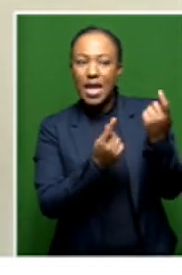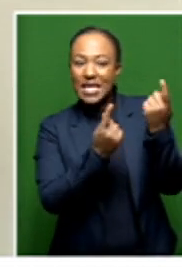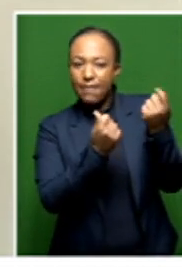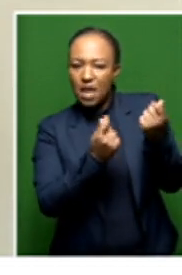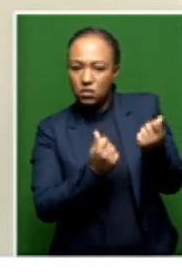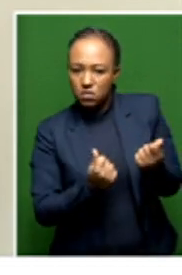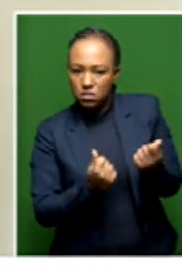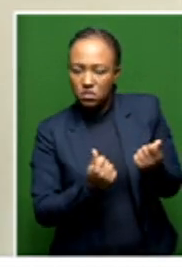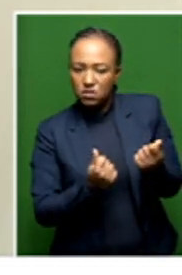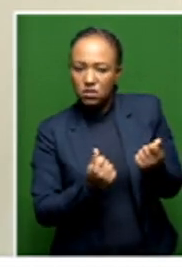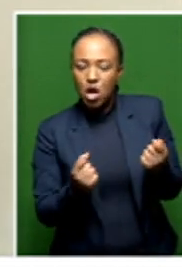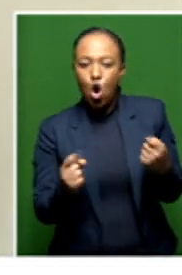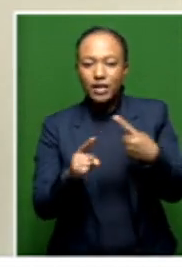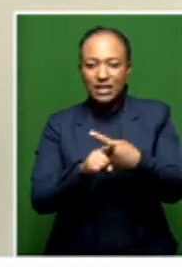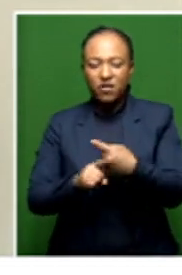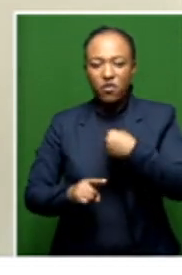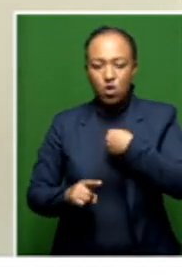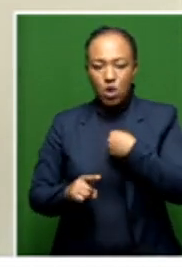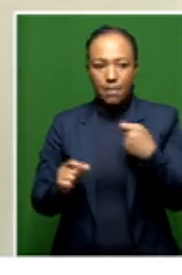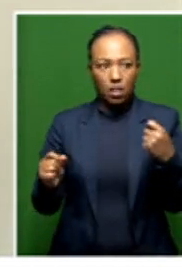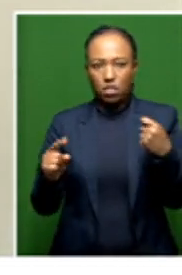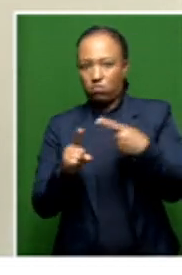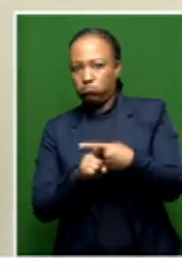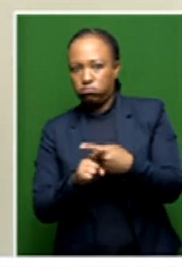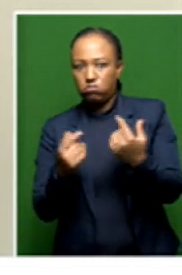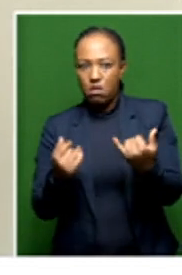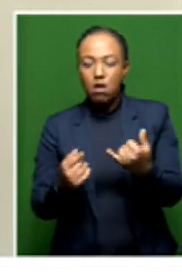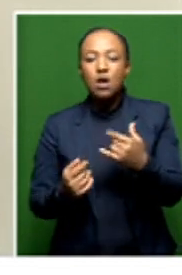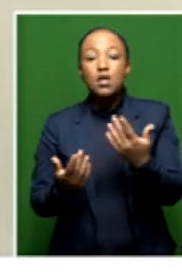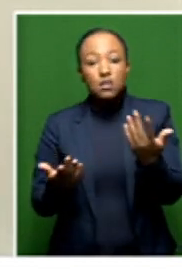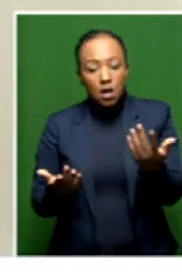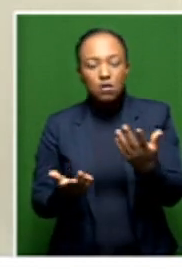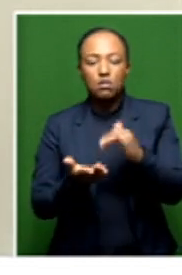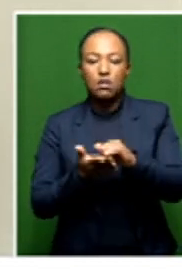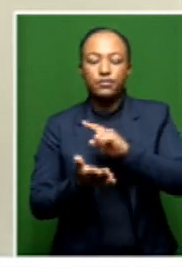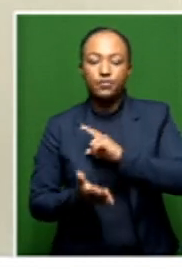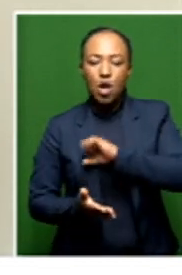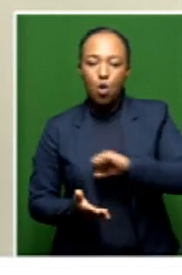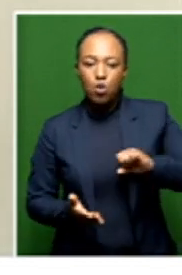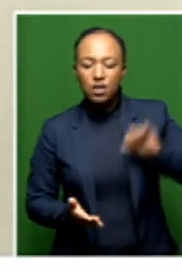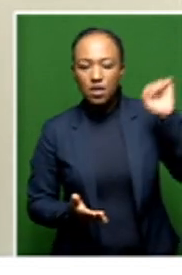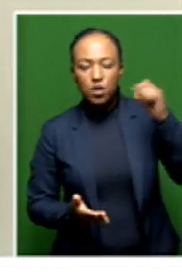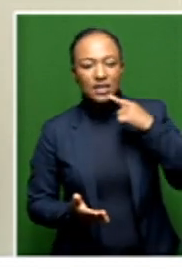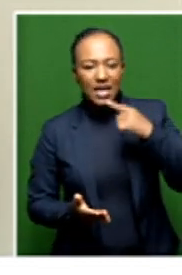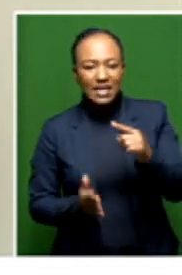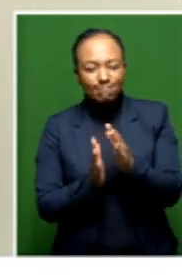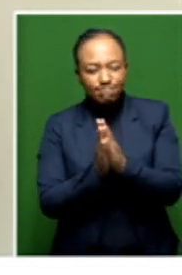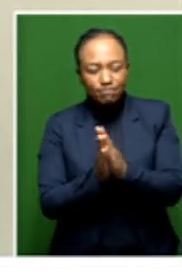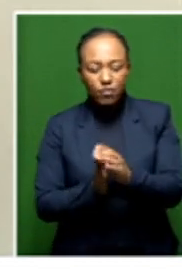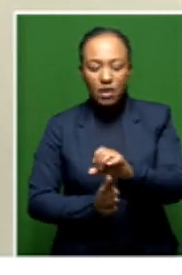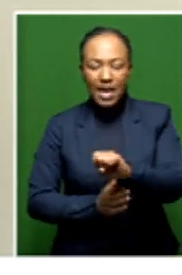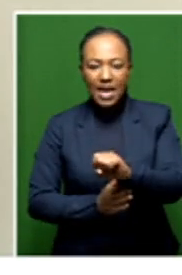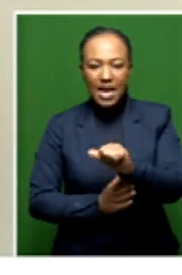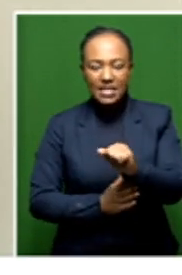state. Contradictions are bound to happen. That is why COSATU said, we are calling for the SACP